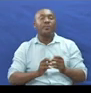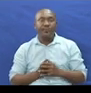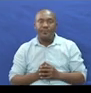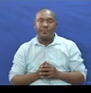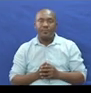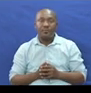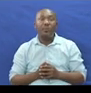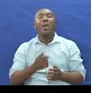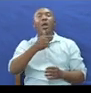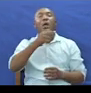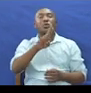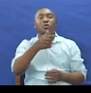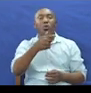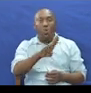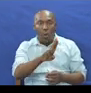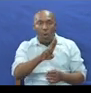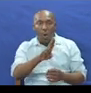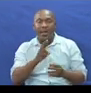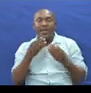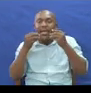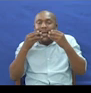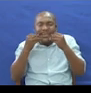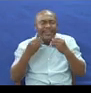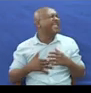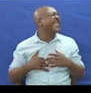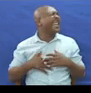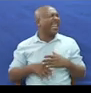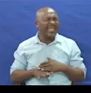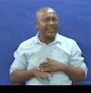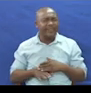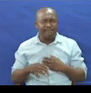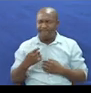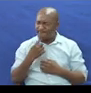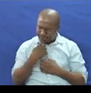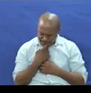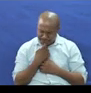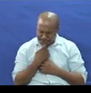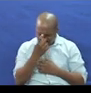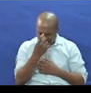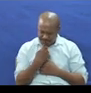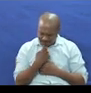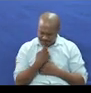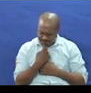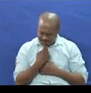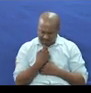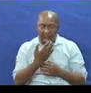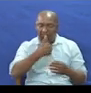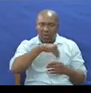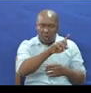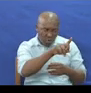start. Tutu the cat was hungry and said to himself, I'll